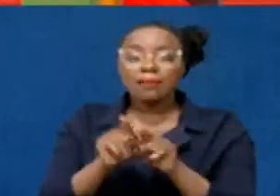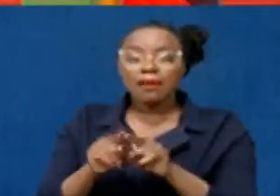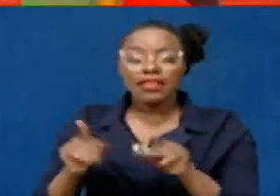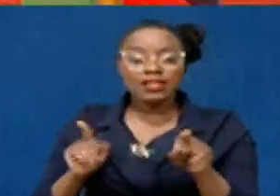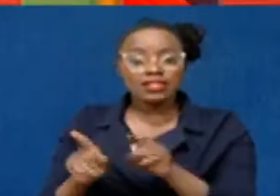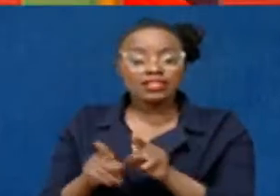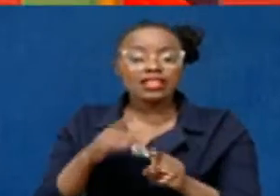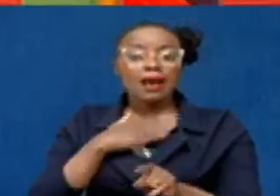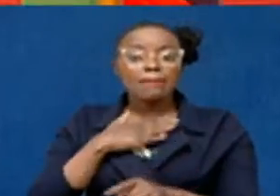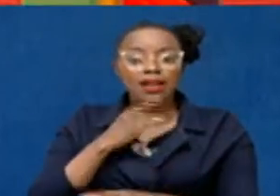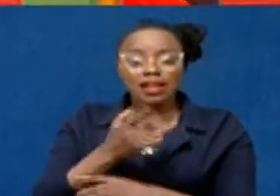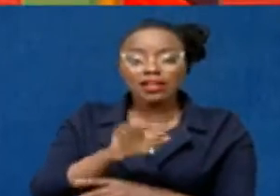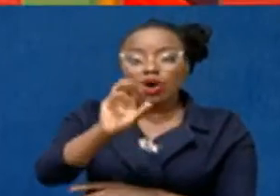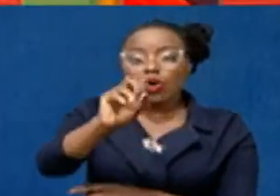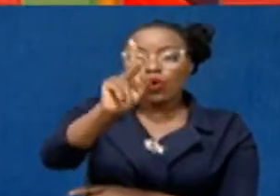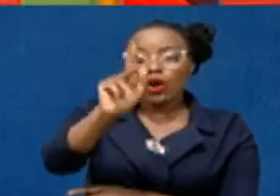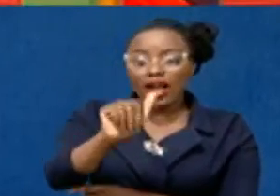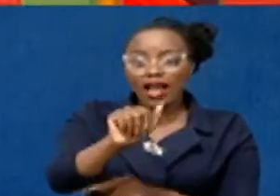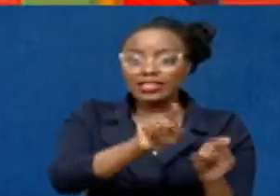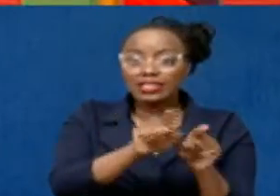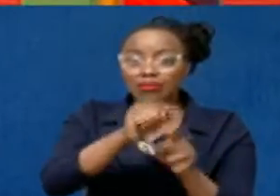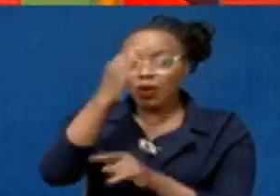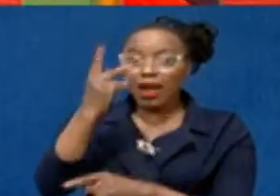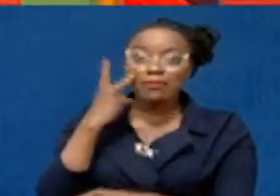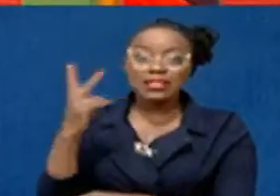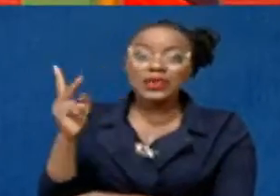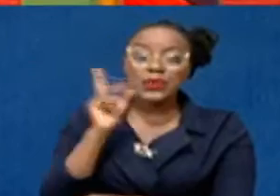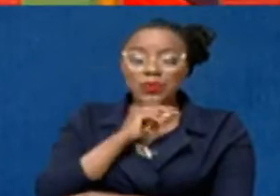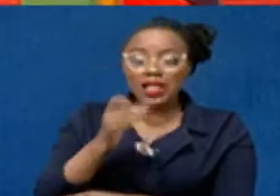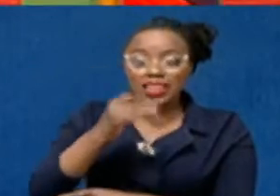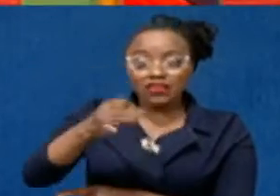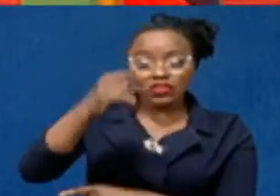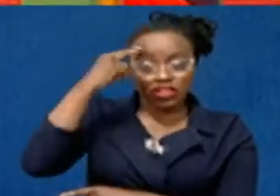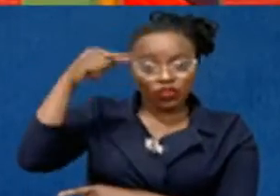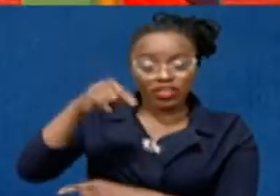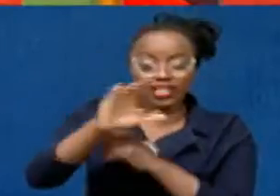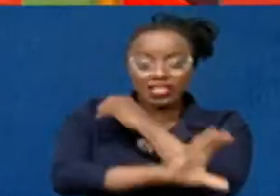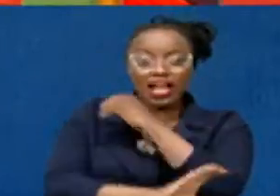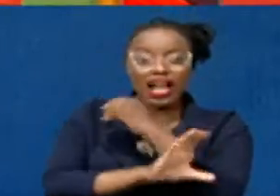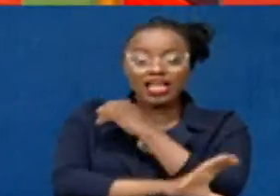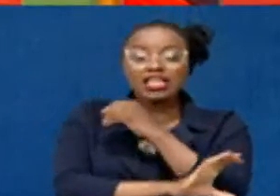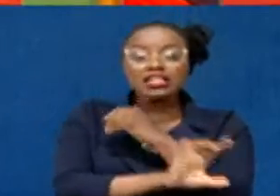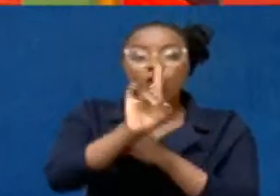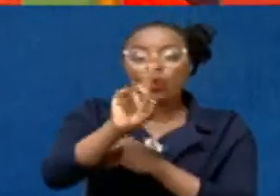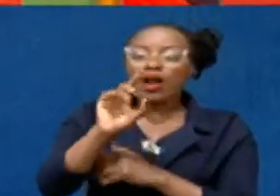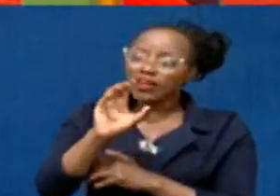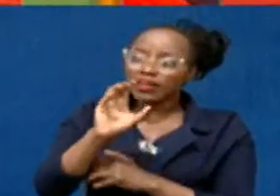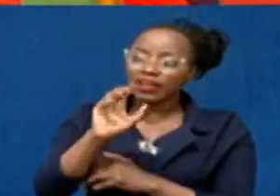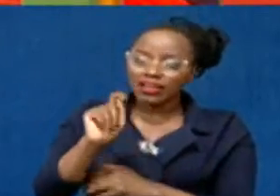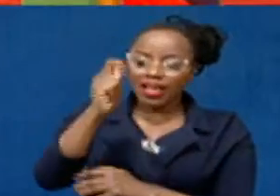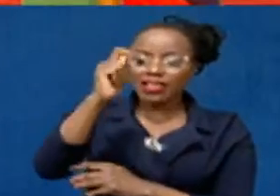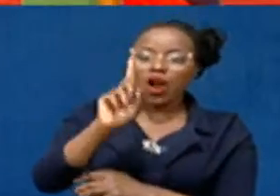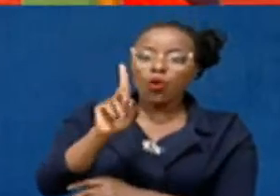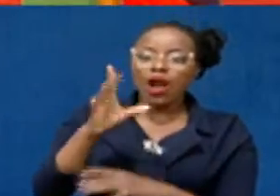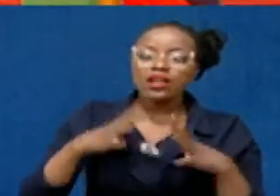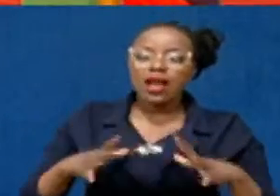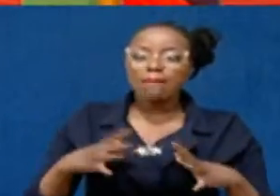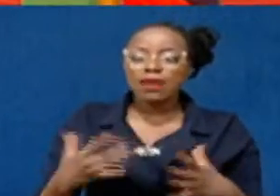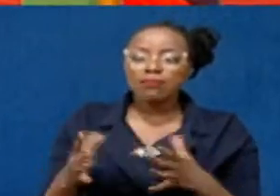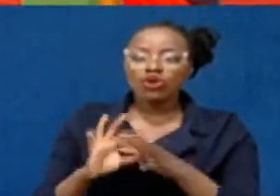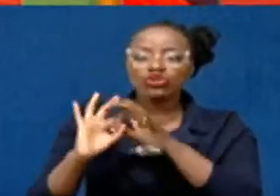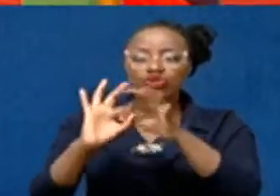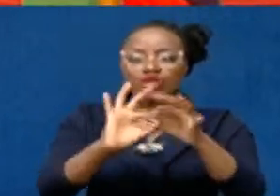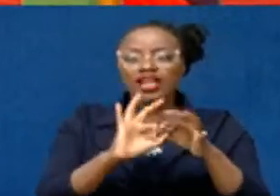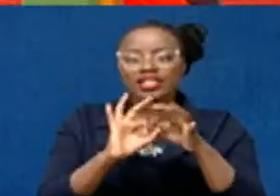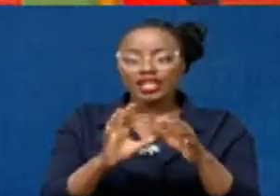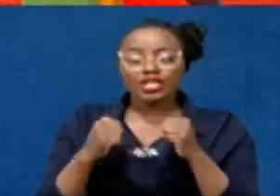and sisters in the One Kenya Alliance, because I see the future of this country is in one Kenya, one people,